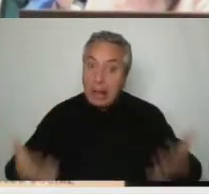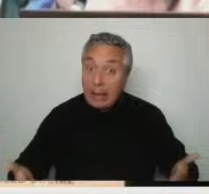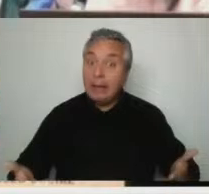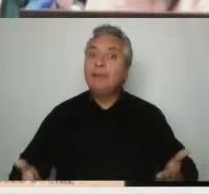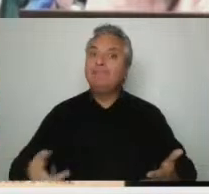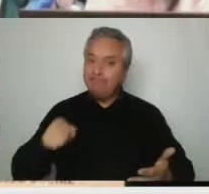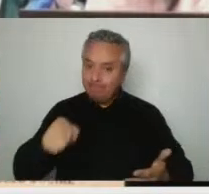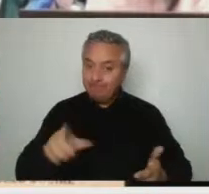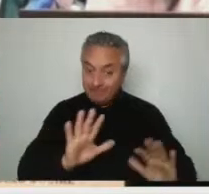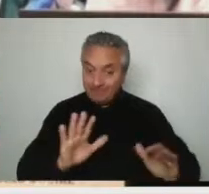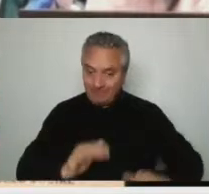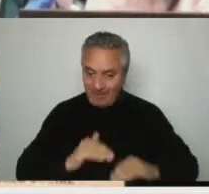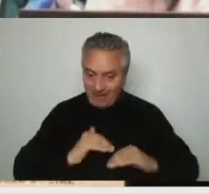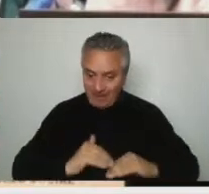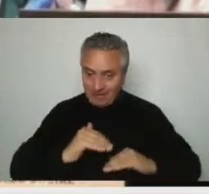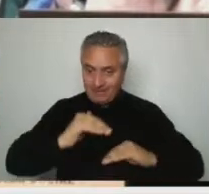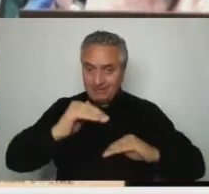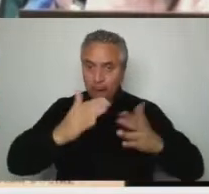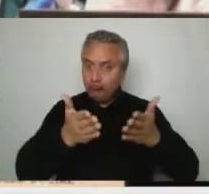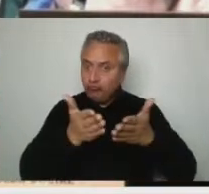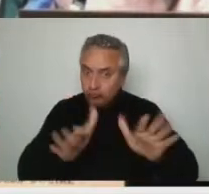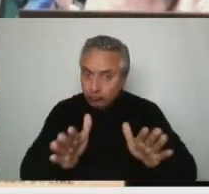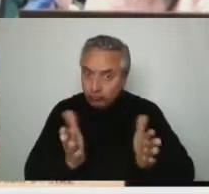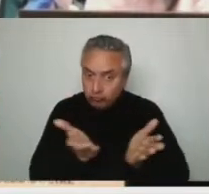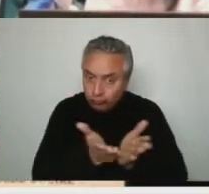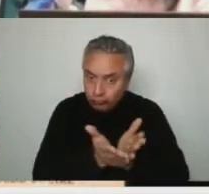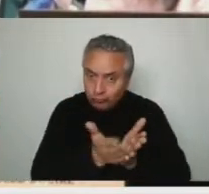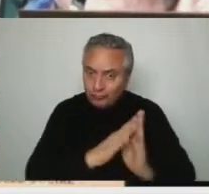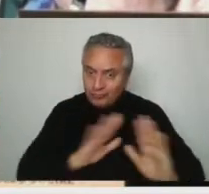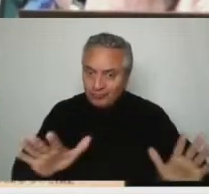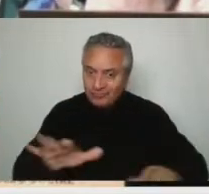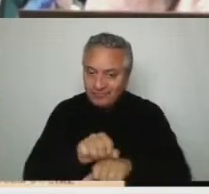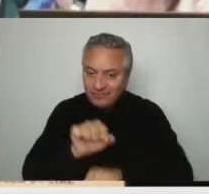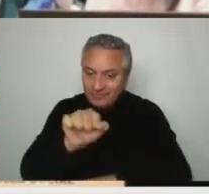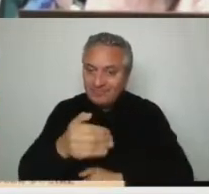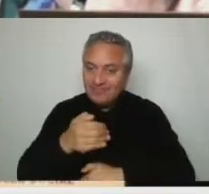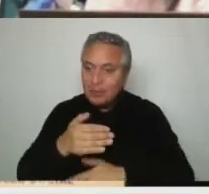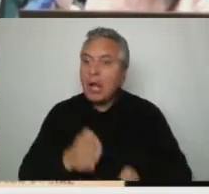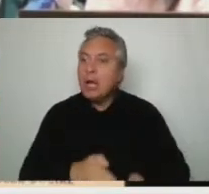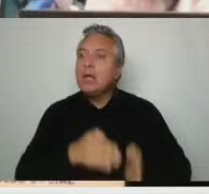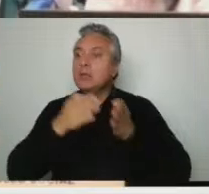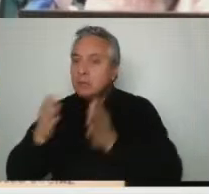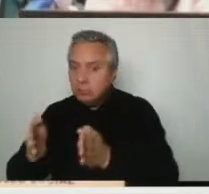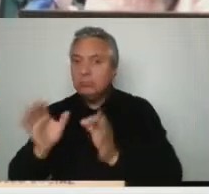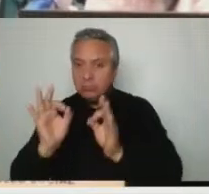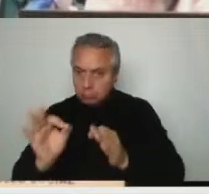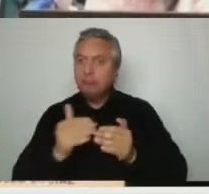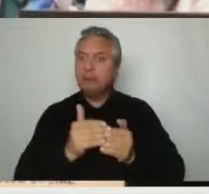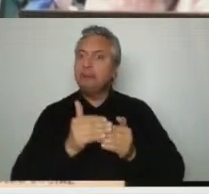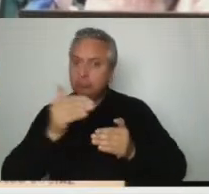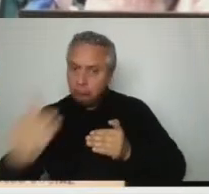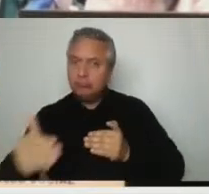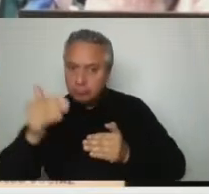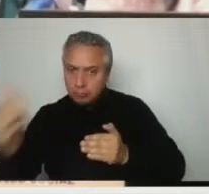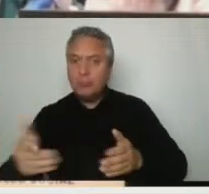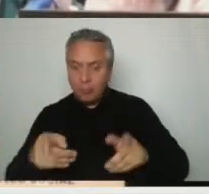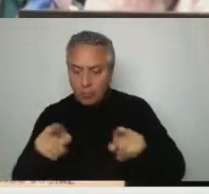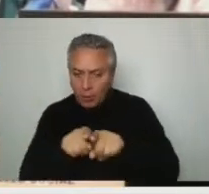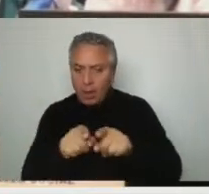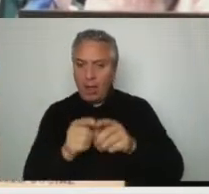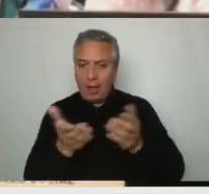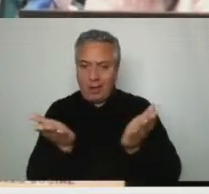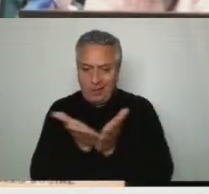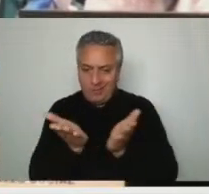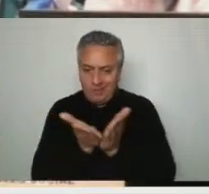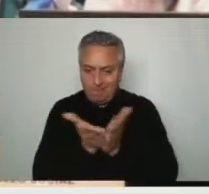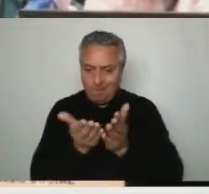and we should now include secondary in education, and Daniela referred to as a